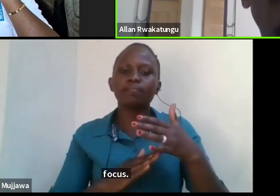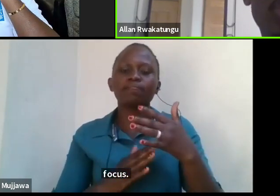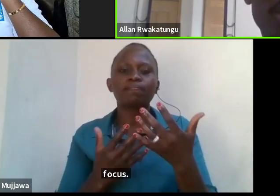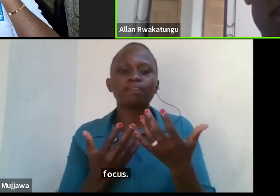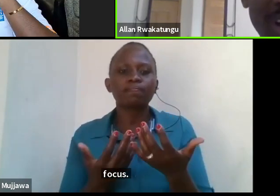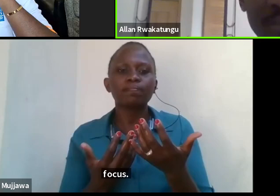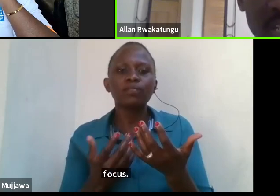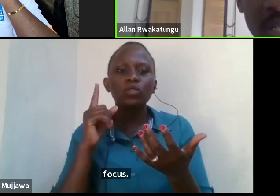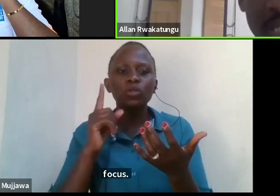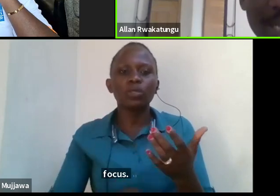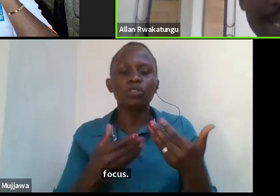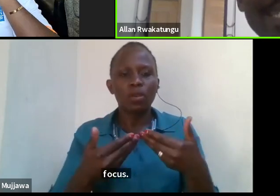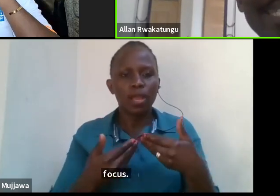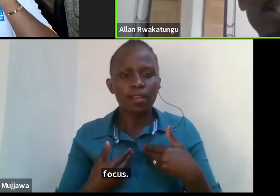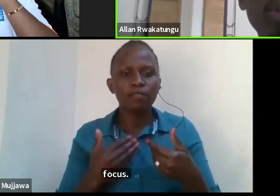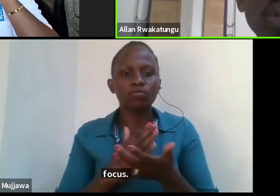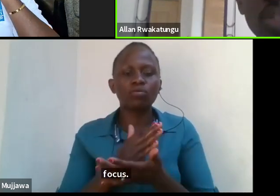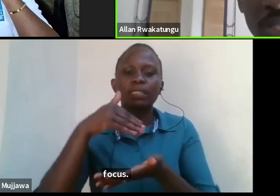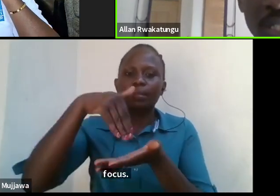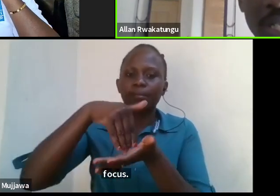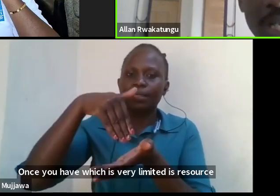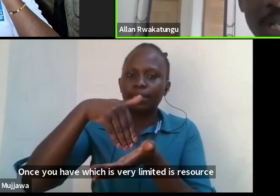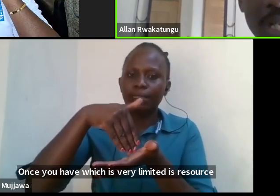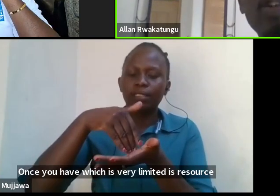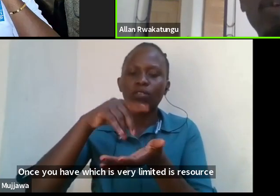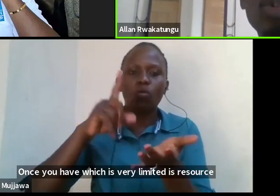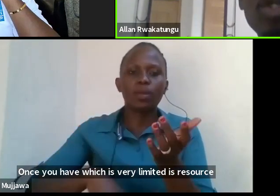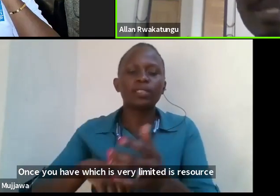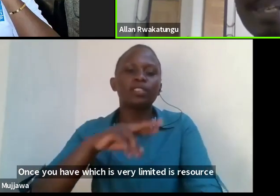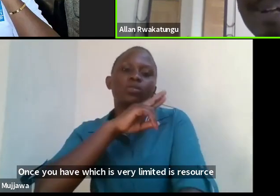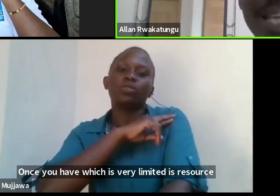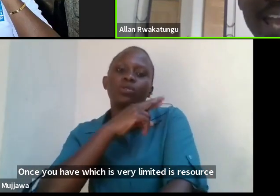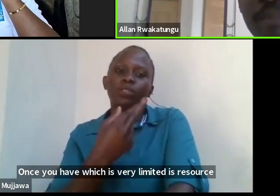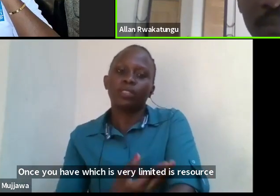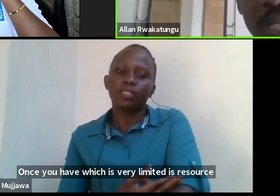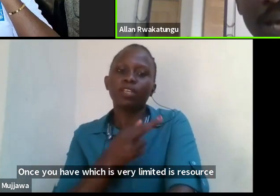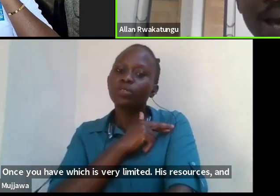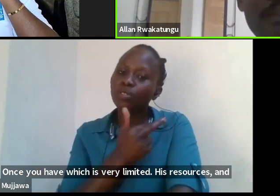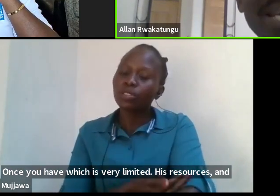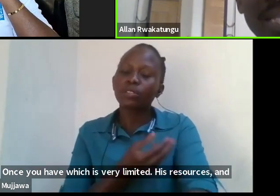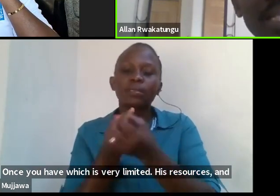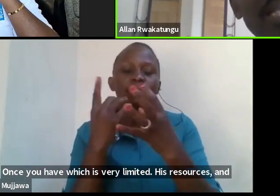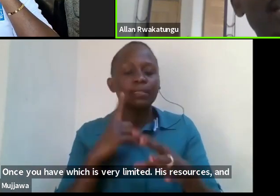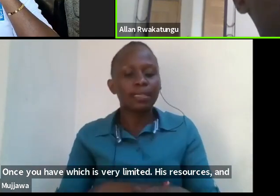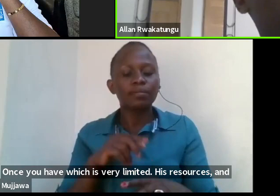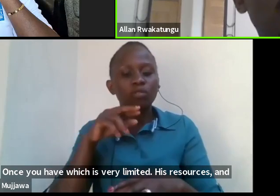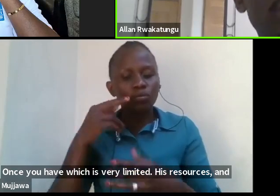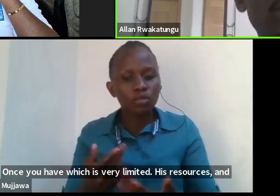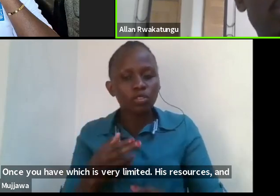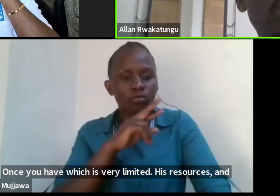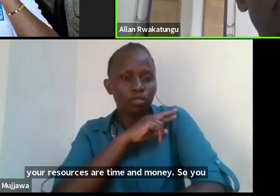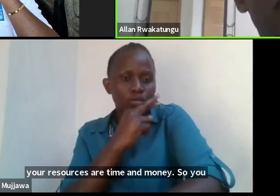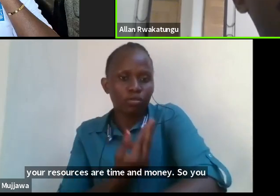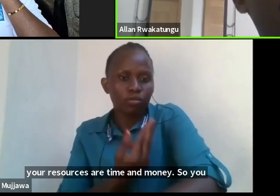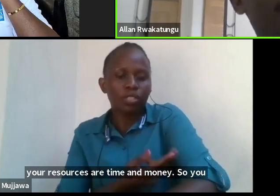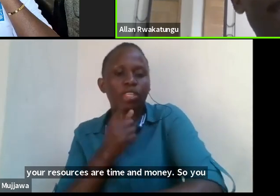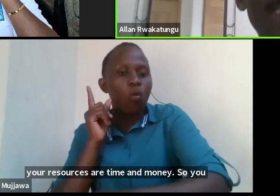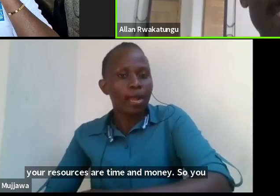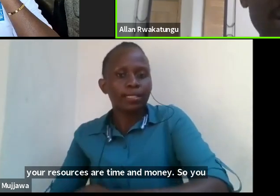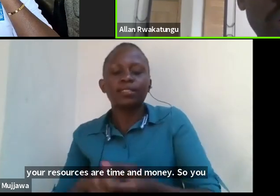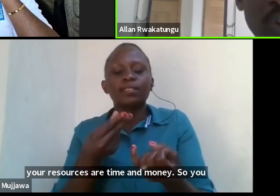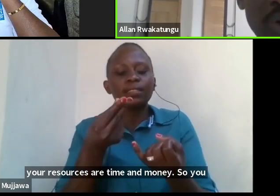what you have, which is very limited, is resources. And your resources are time and money. So you need to